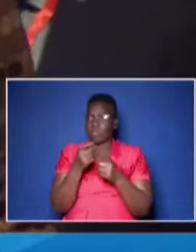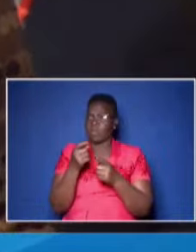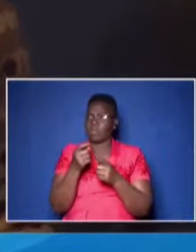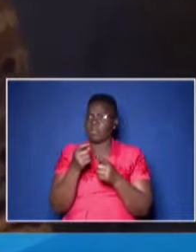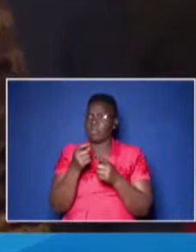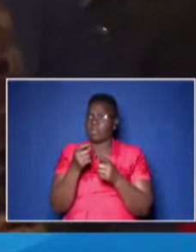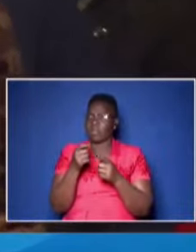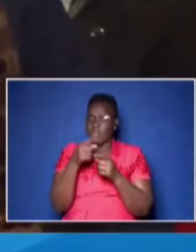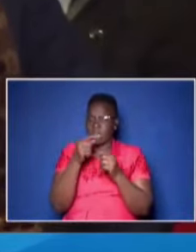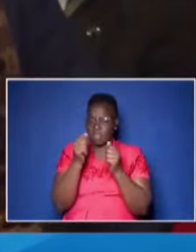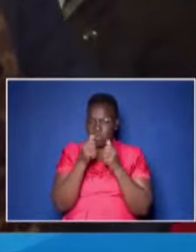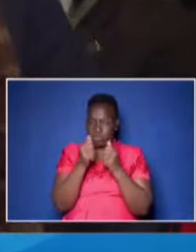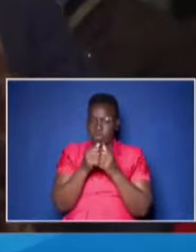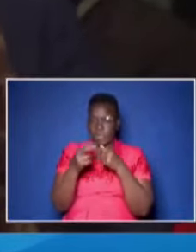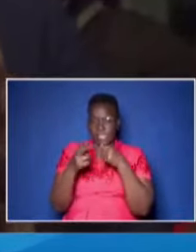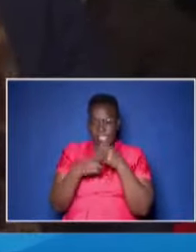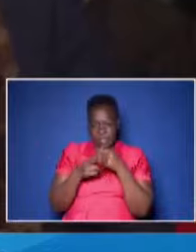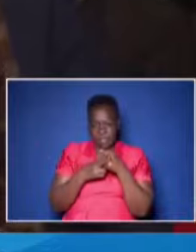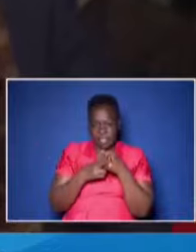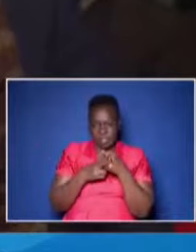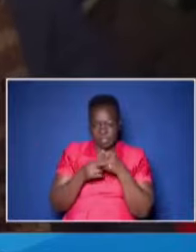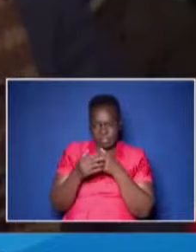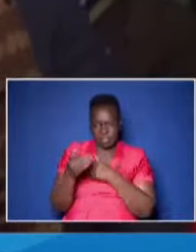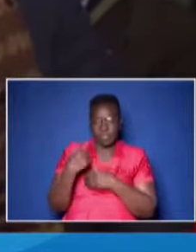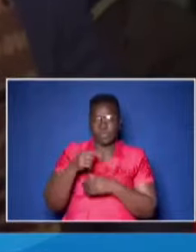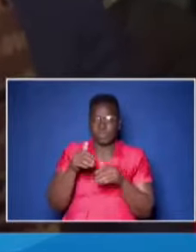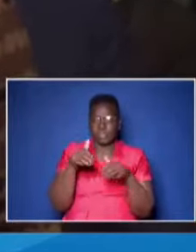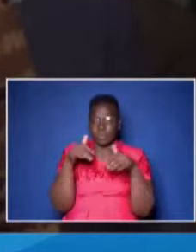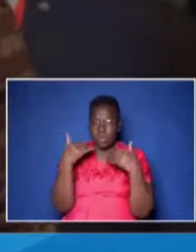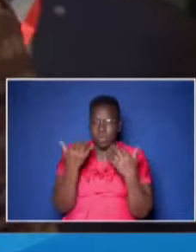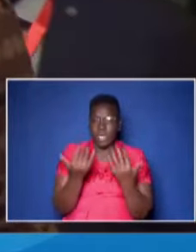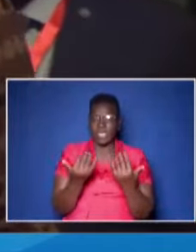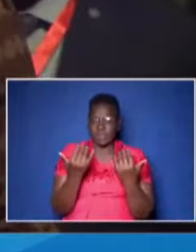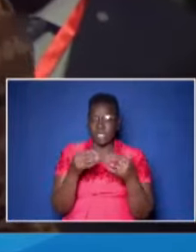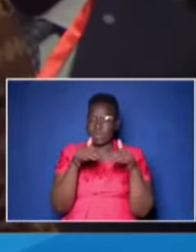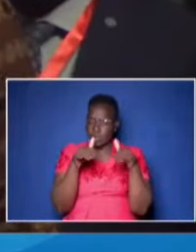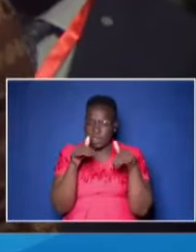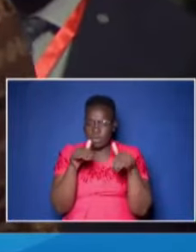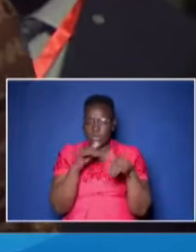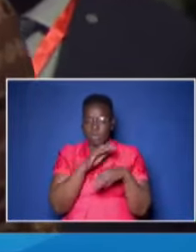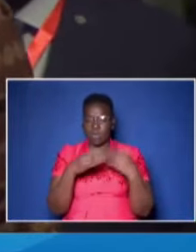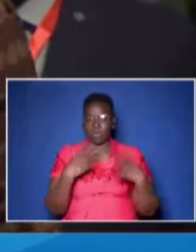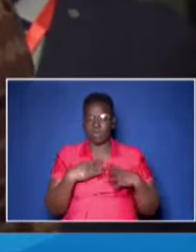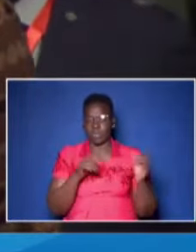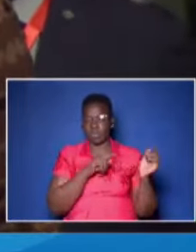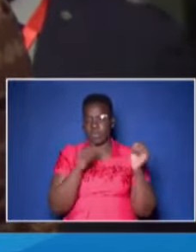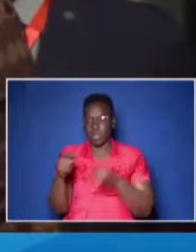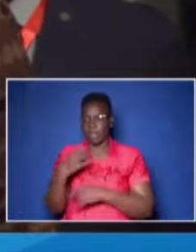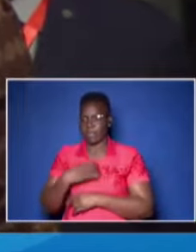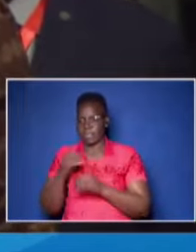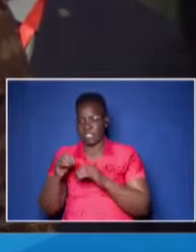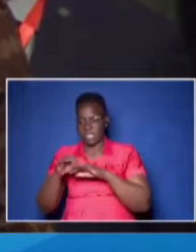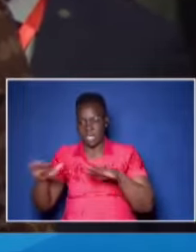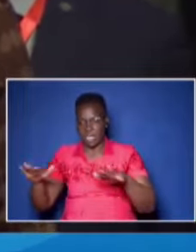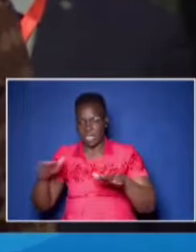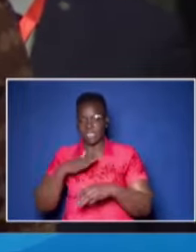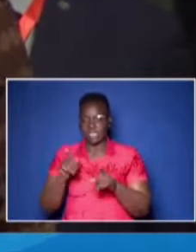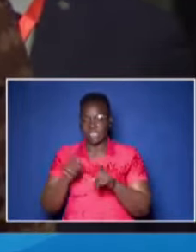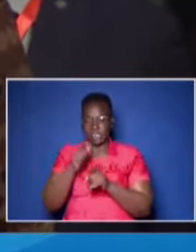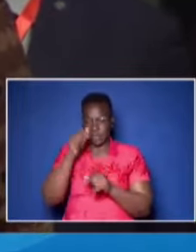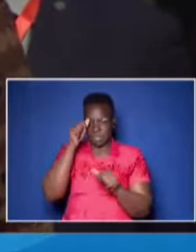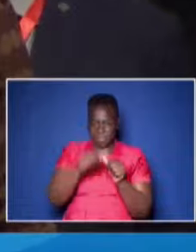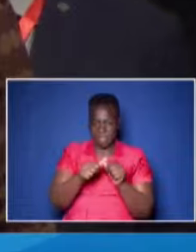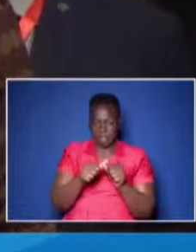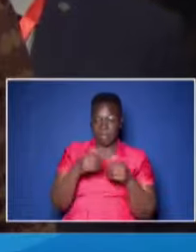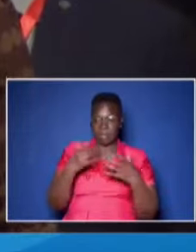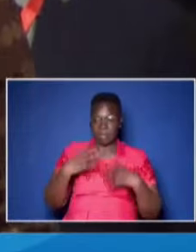7 waiting for everybody to come bless the land remember I will bless those